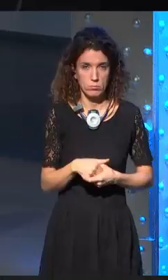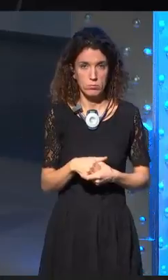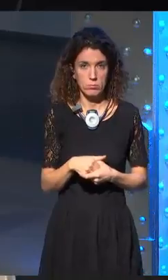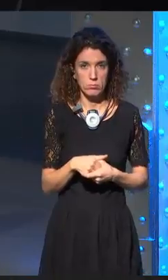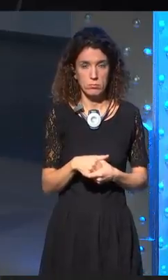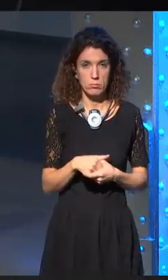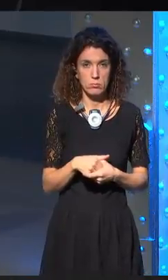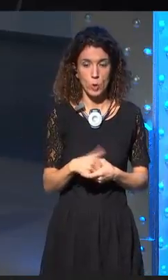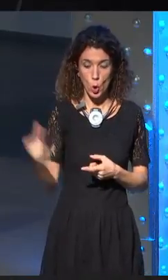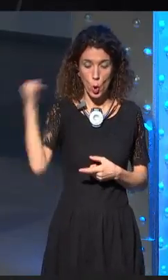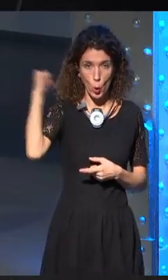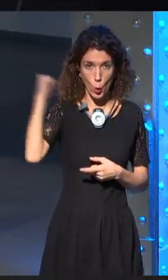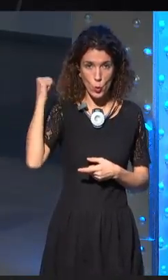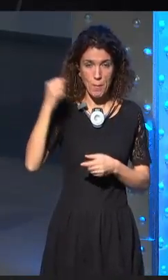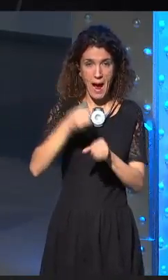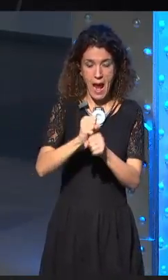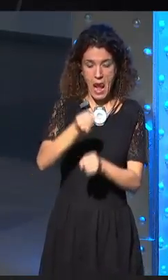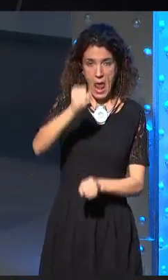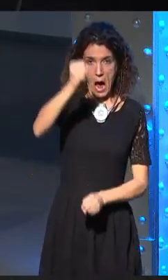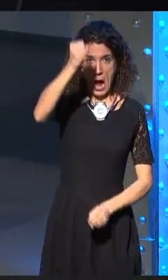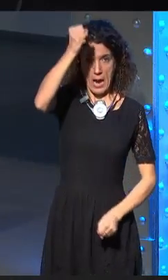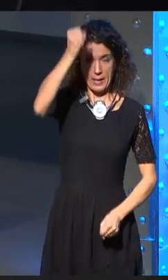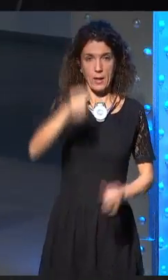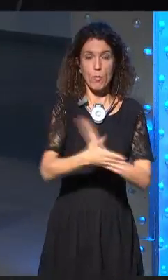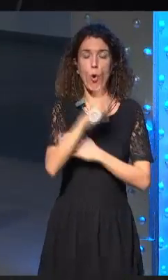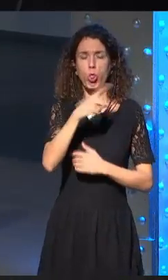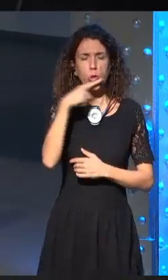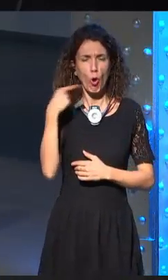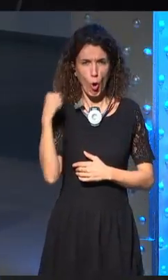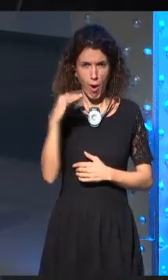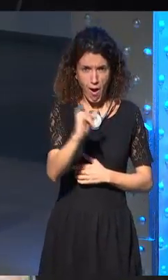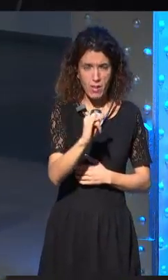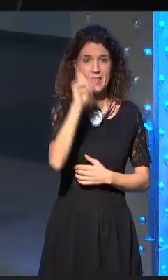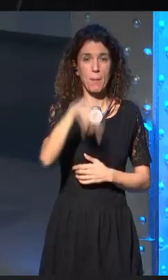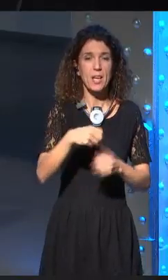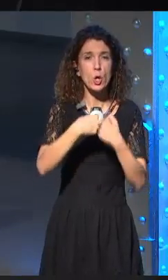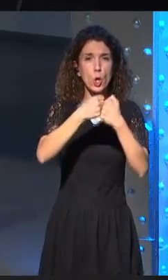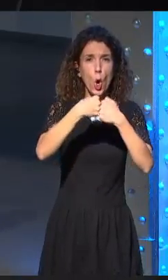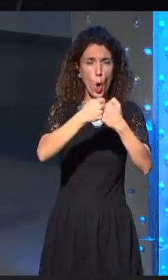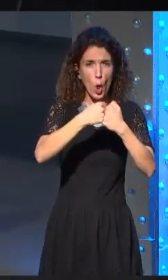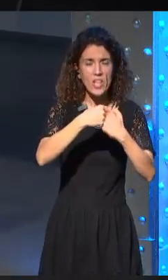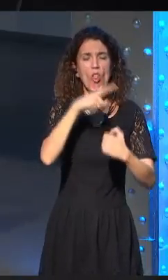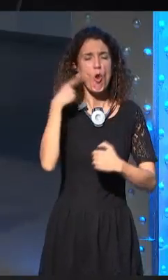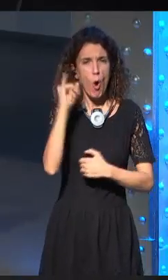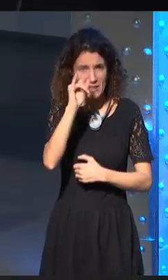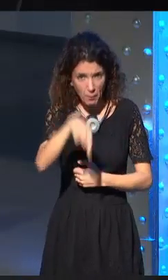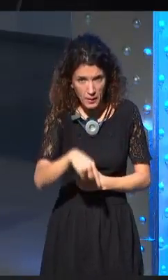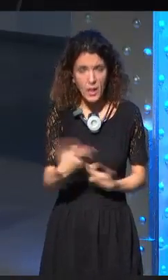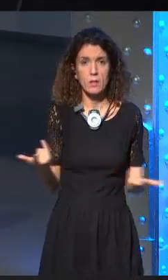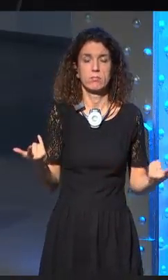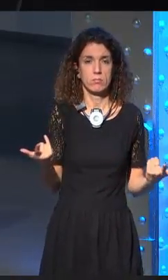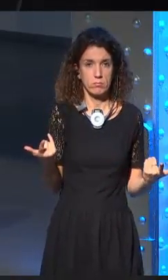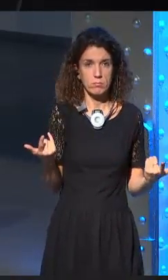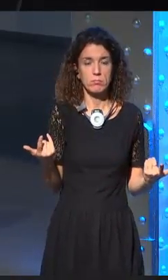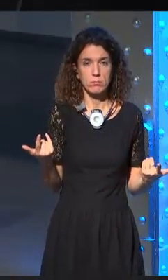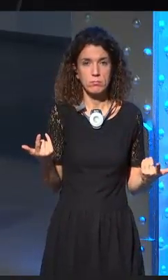hurts. I used to have to sleep in space with my knees as high up as I could to alleviate the back pain. But the main thing